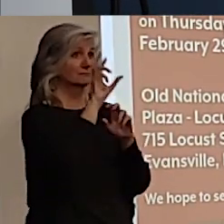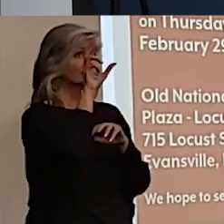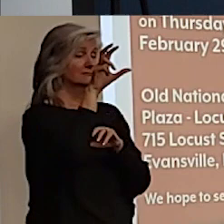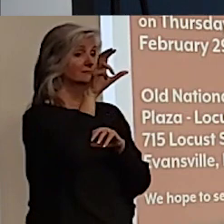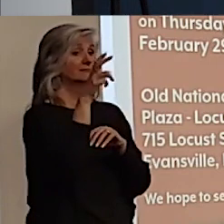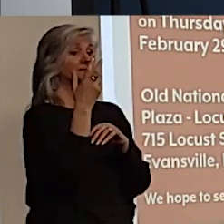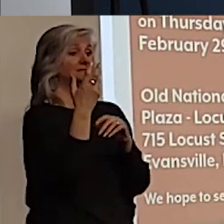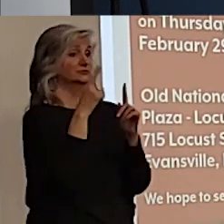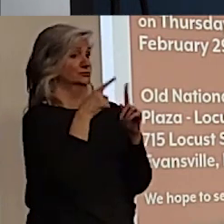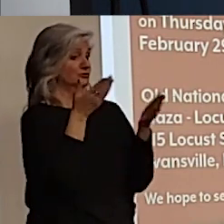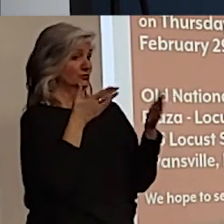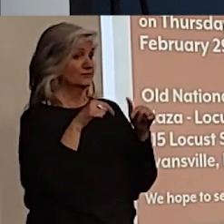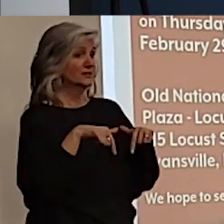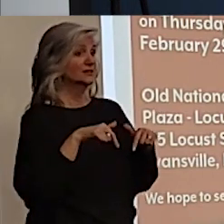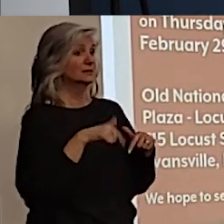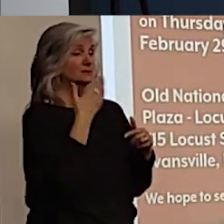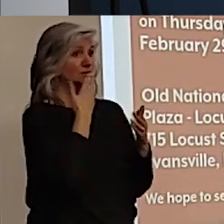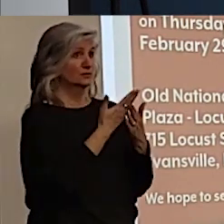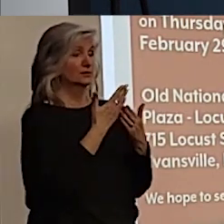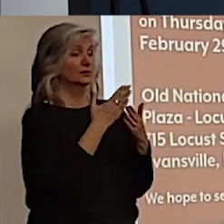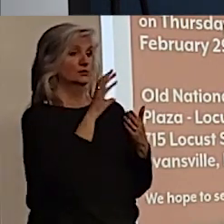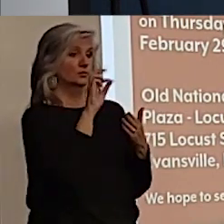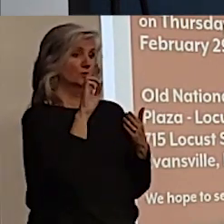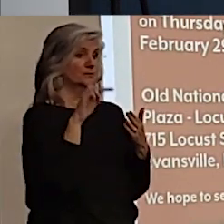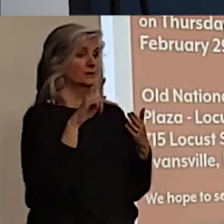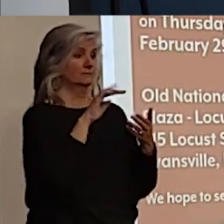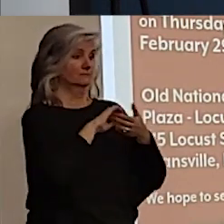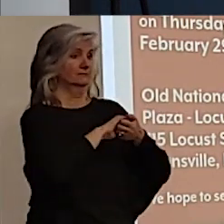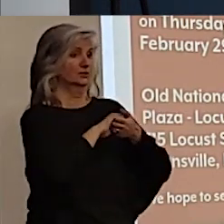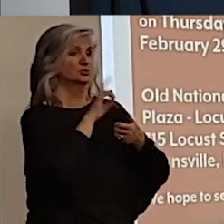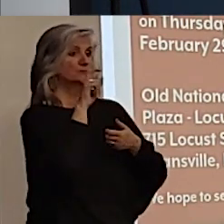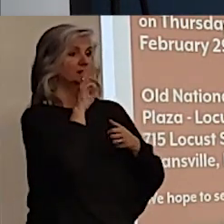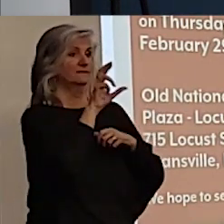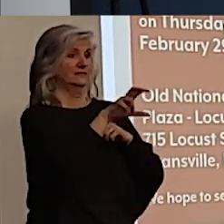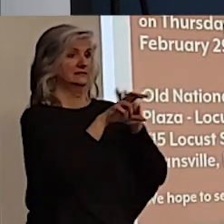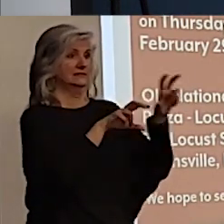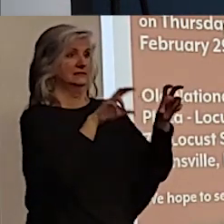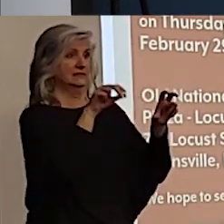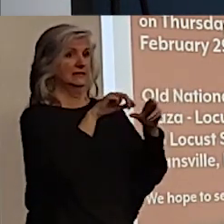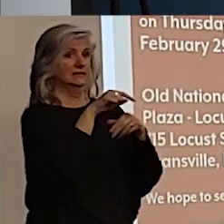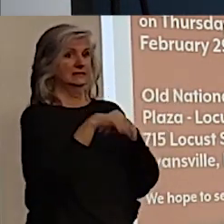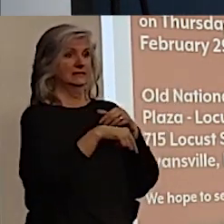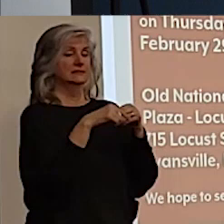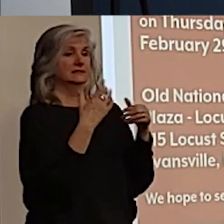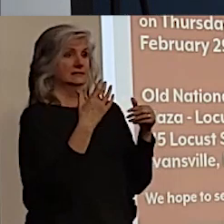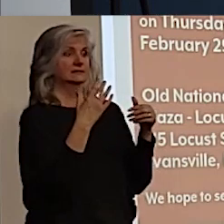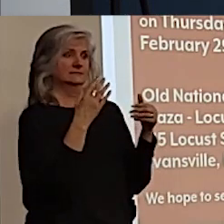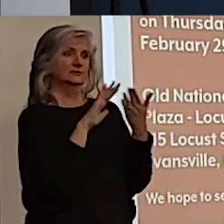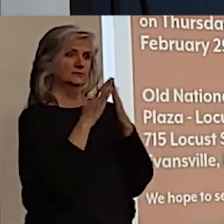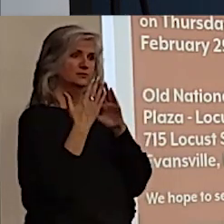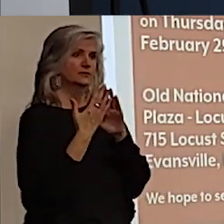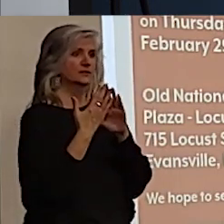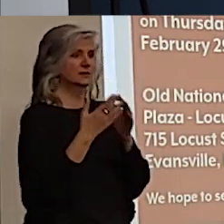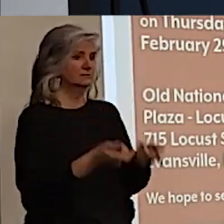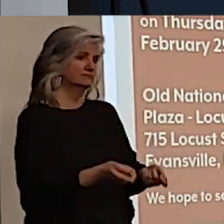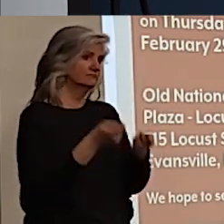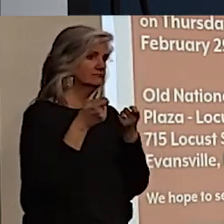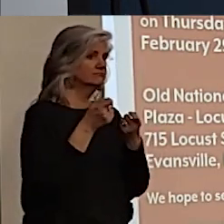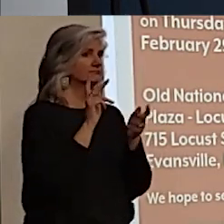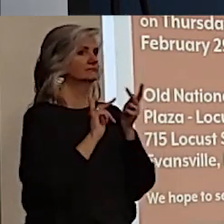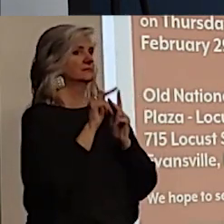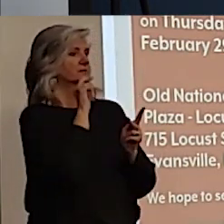serve the community of Evansville and be a good corporate partner. You should be investing in this community, lifting people up, not